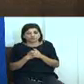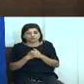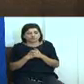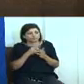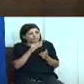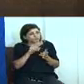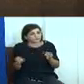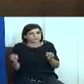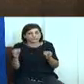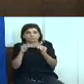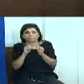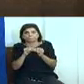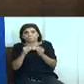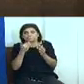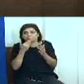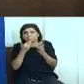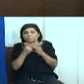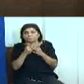some really fertile soil.